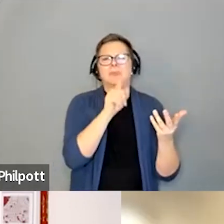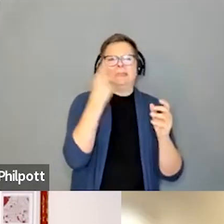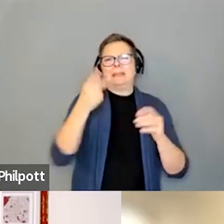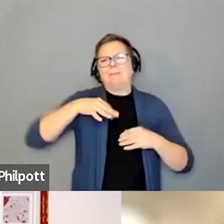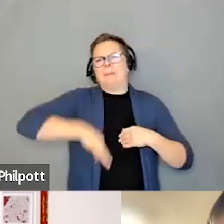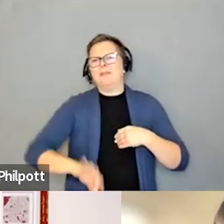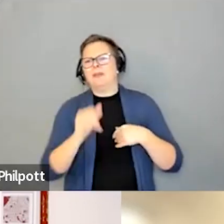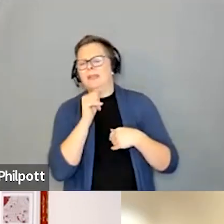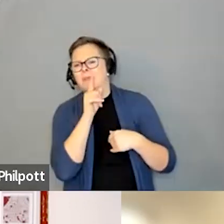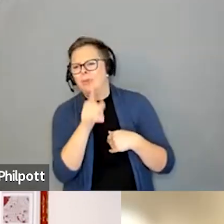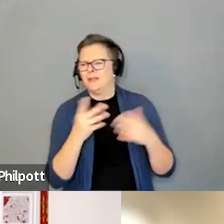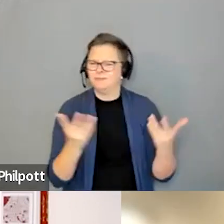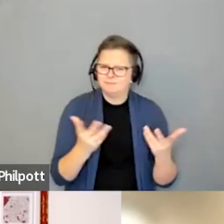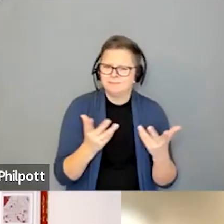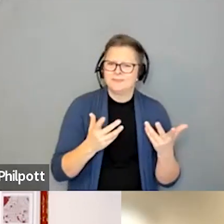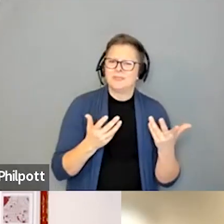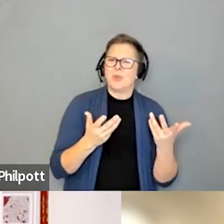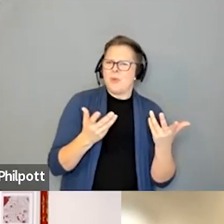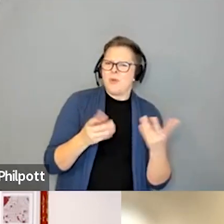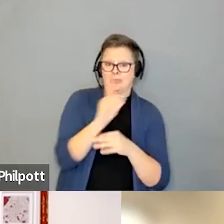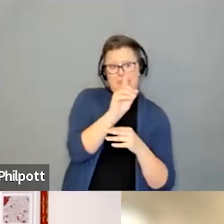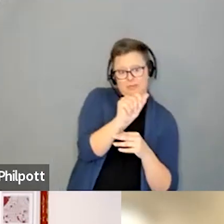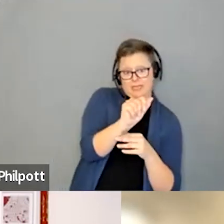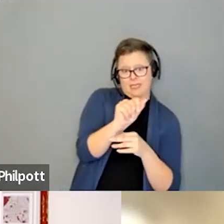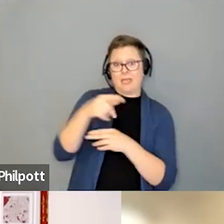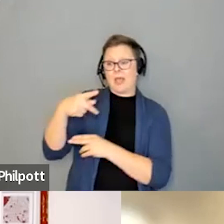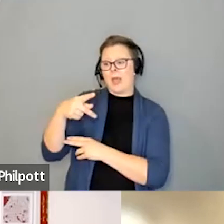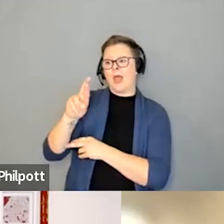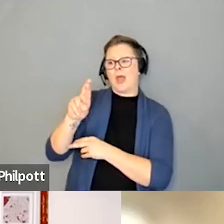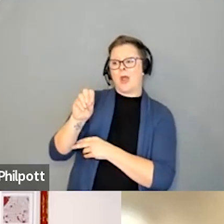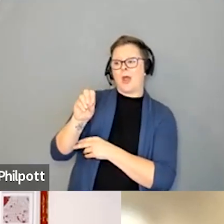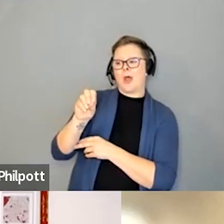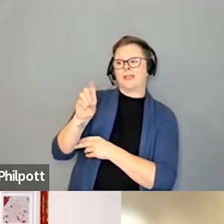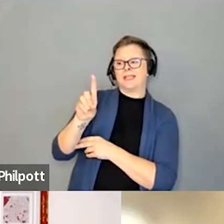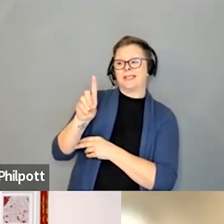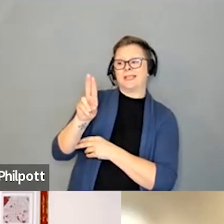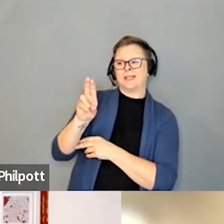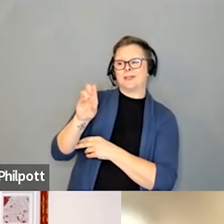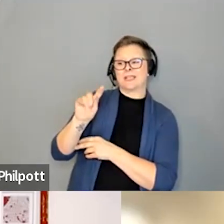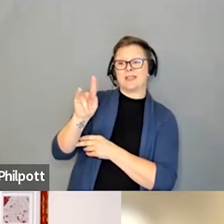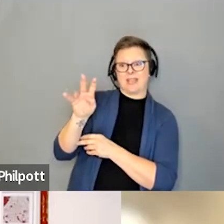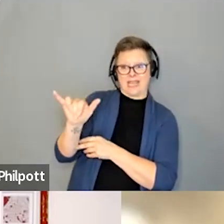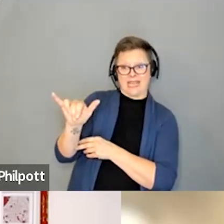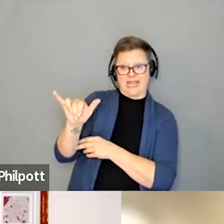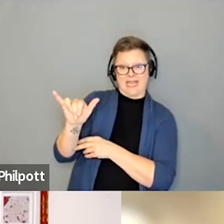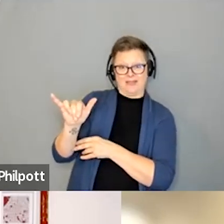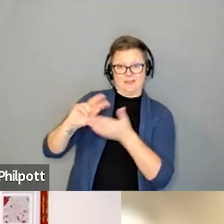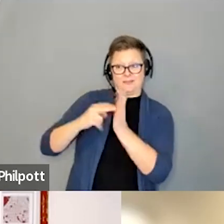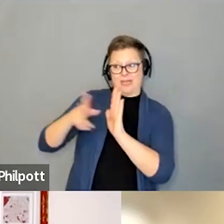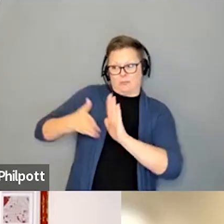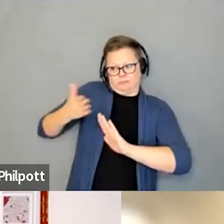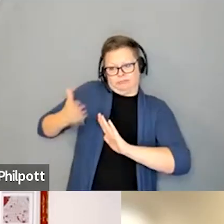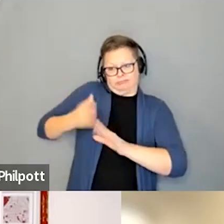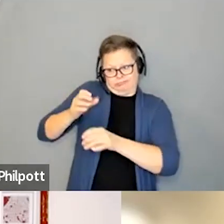and disability and productivity are two words that have lots of problems when they sit together. Because